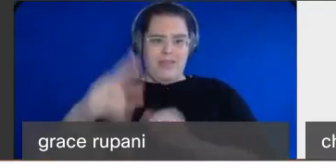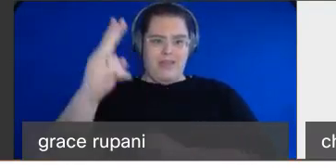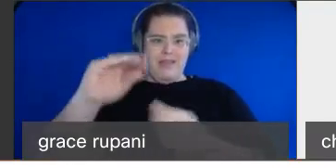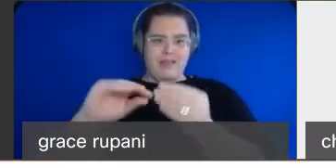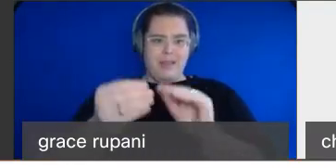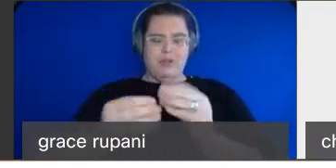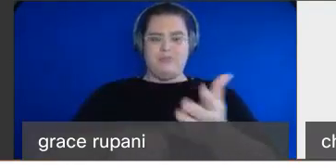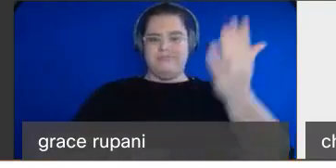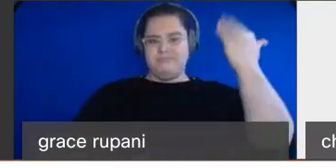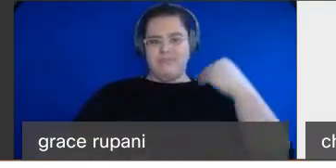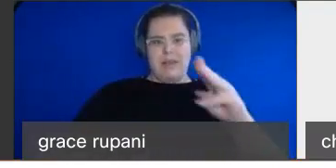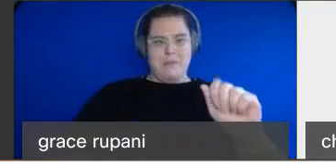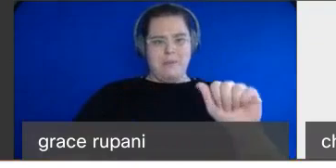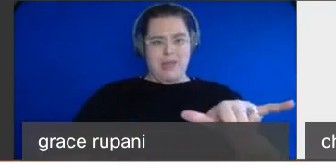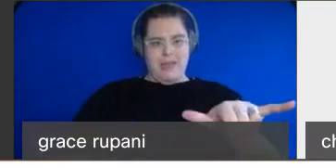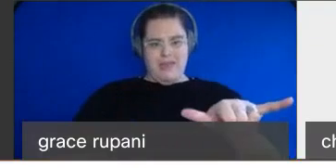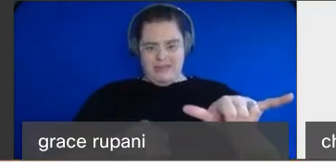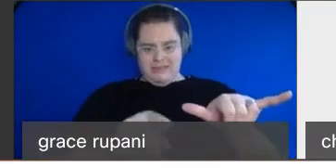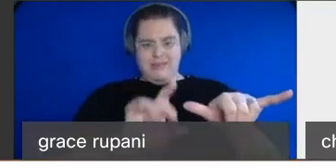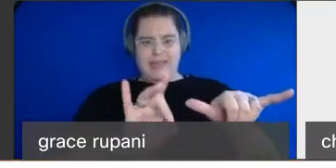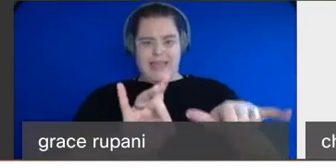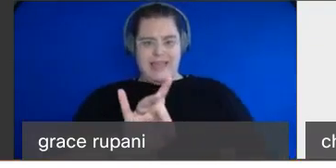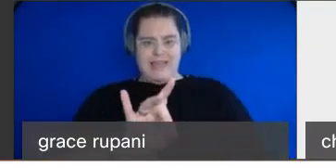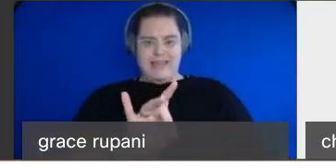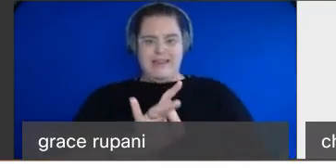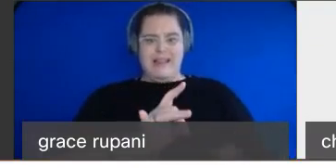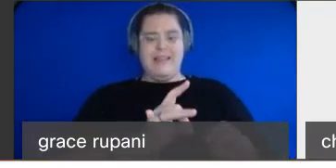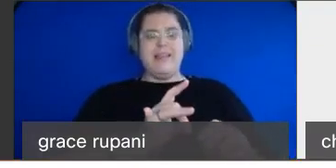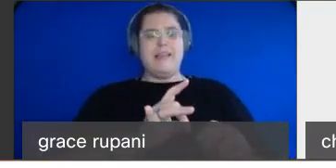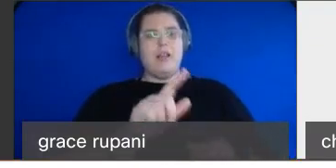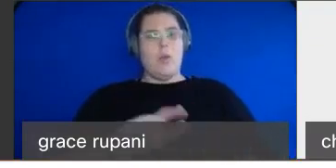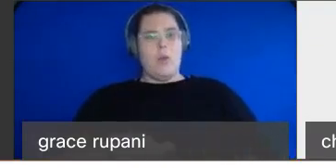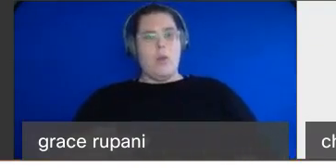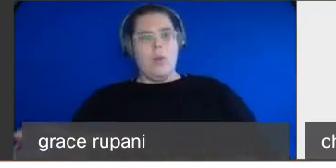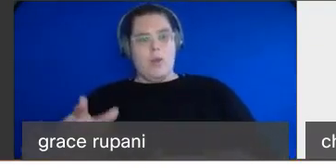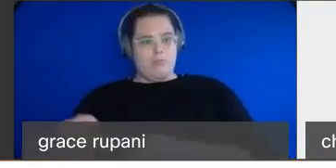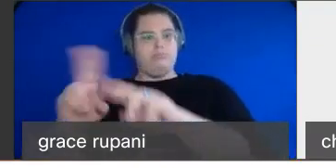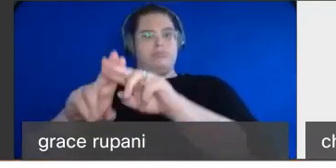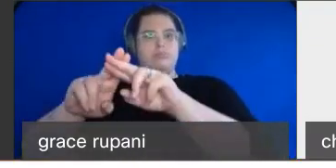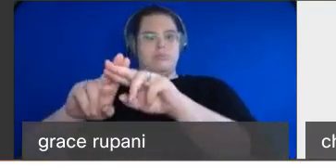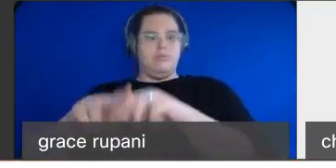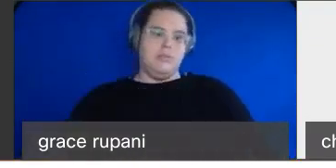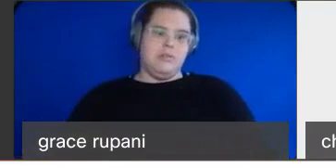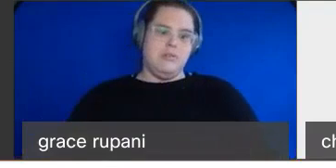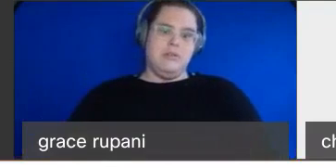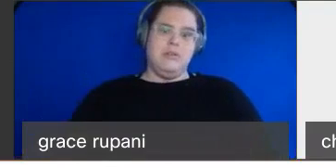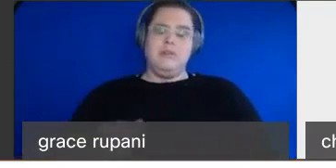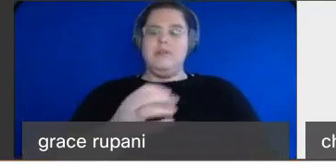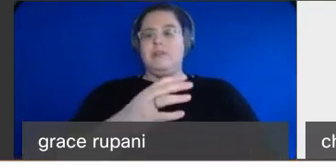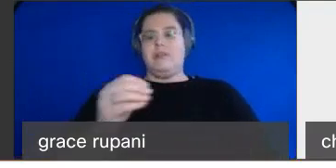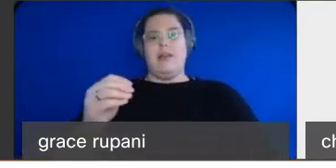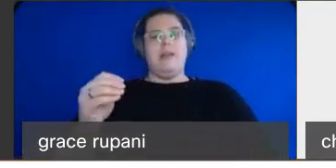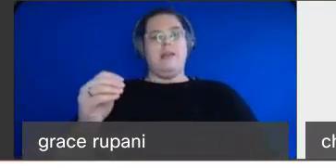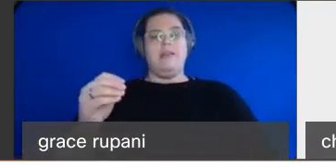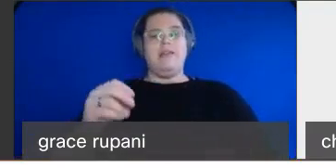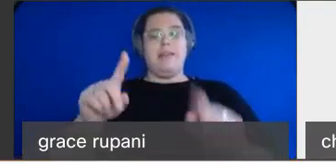And we have not seen this number of people in supported living since April who have tested positive. And now in